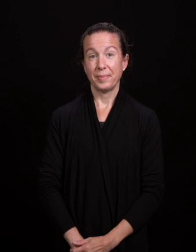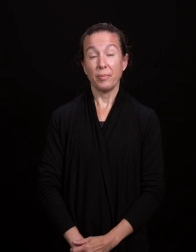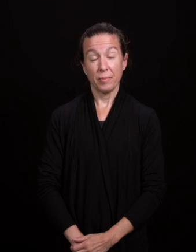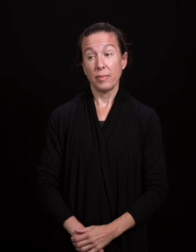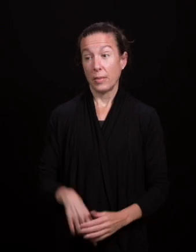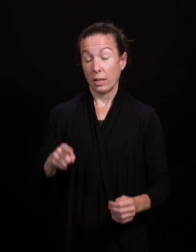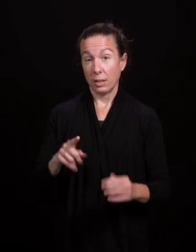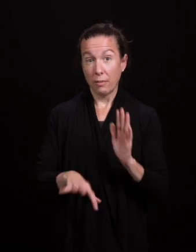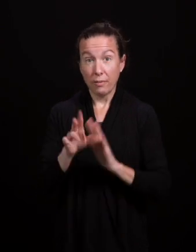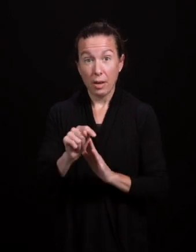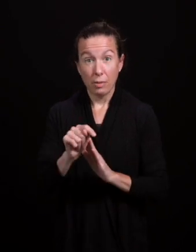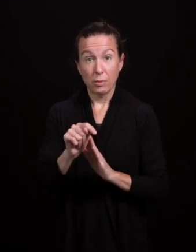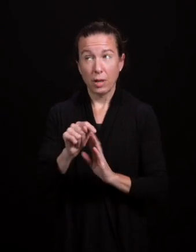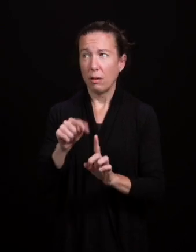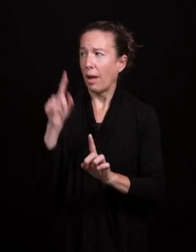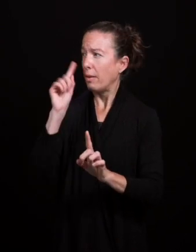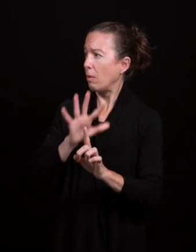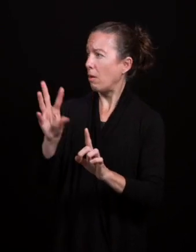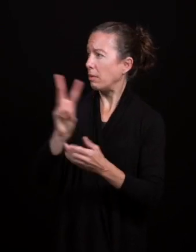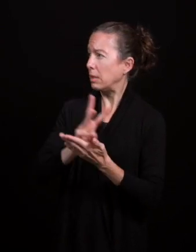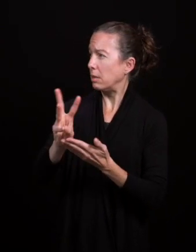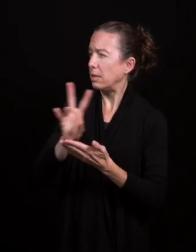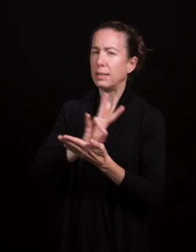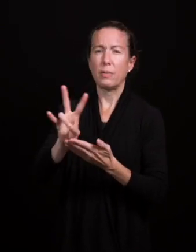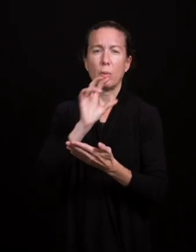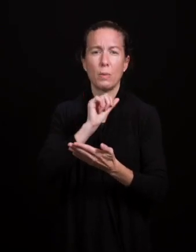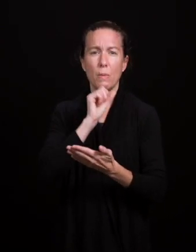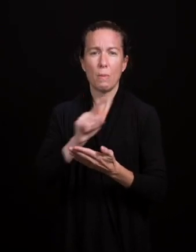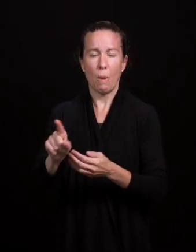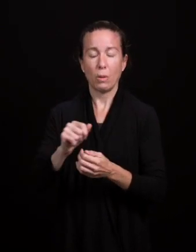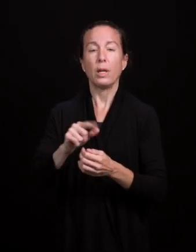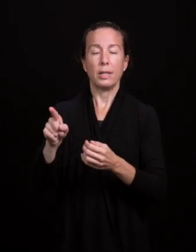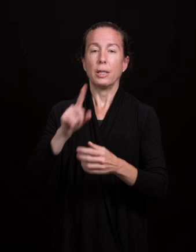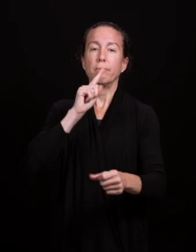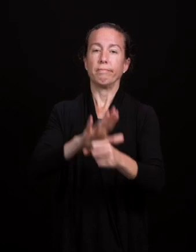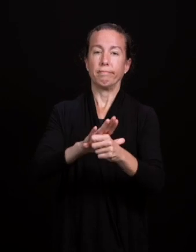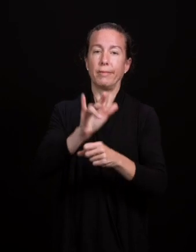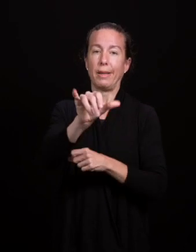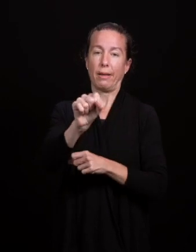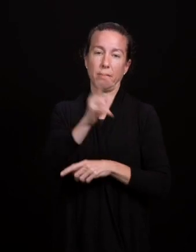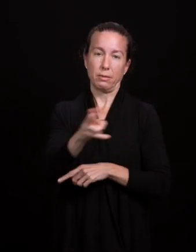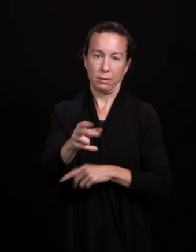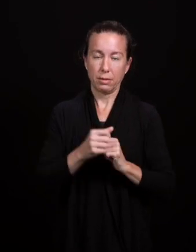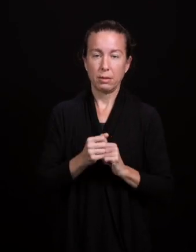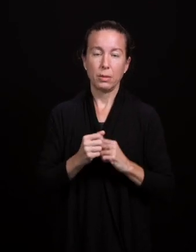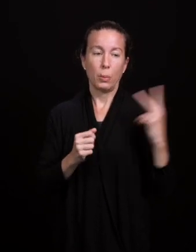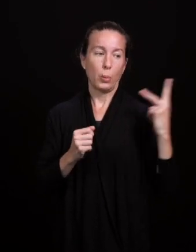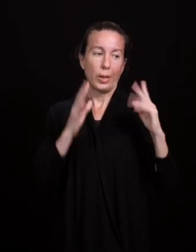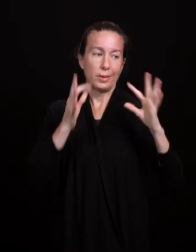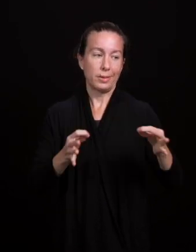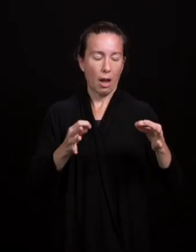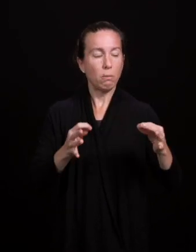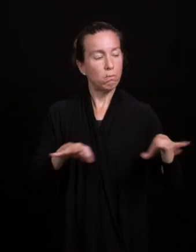Right after it was confirmed, when she was like 6 or 7 weeks old, when it was confirmed that she was hard of hearing, we decided that we were going to learn ASL